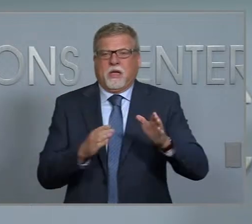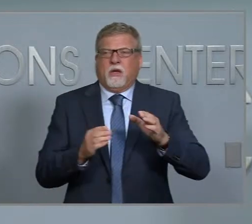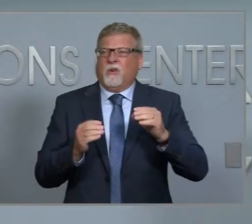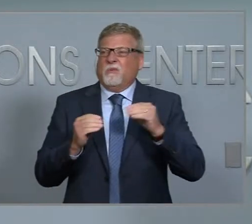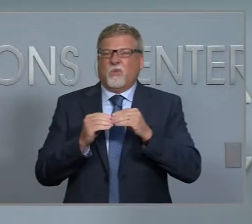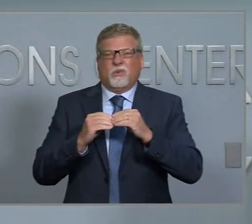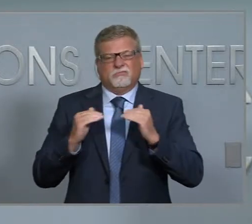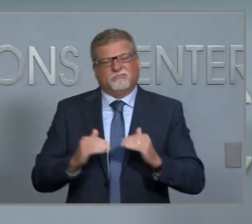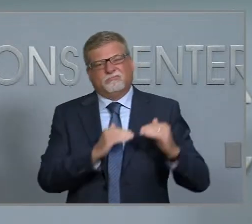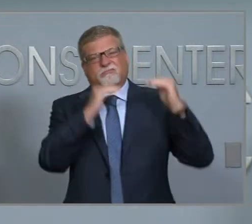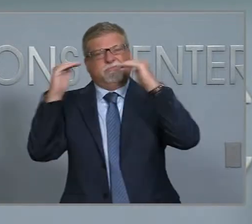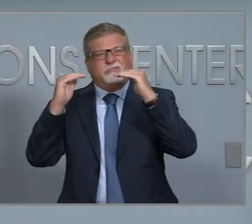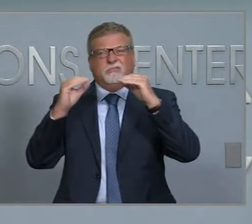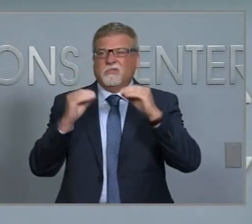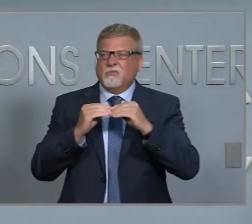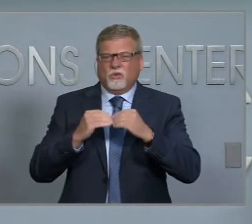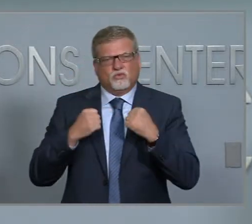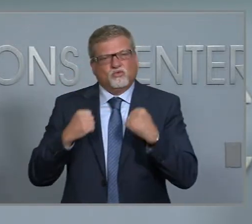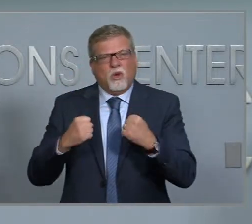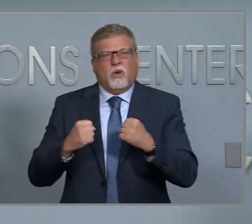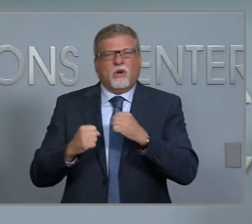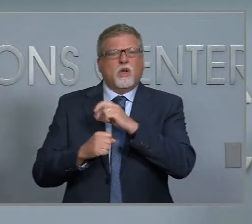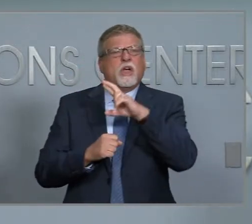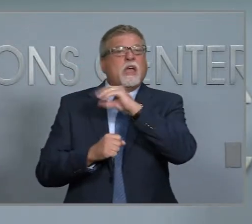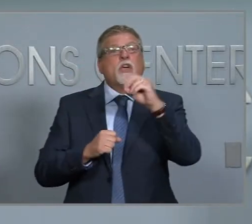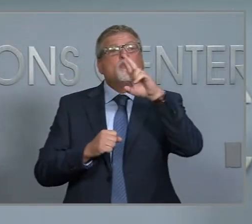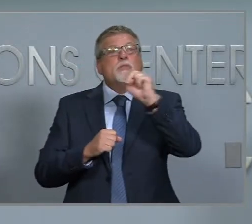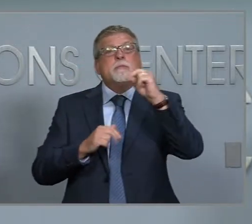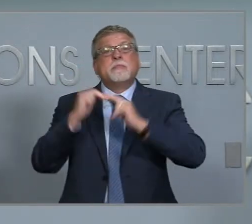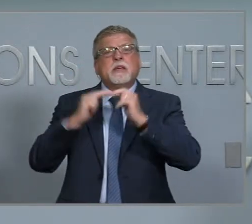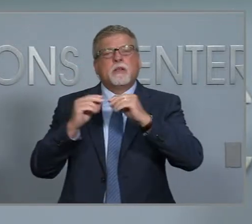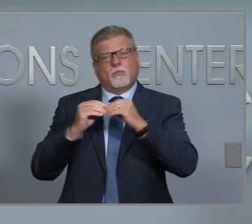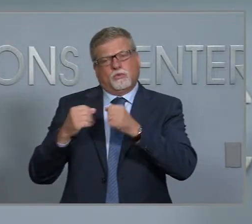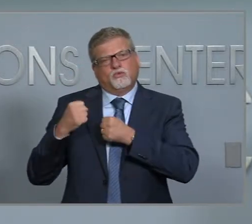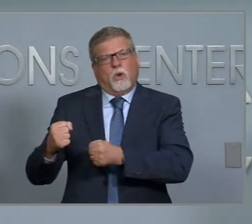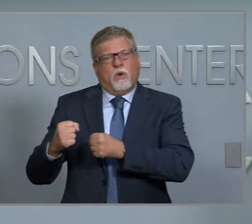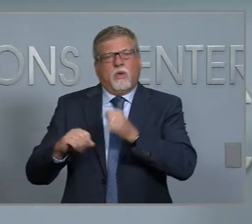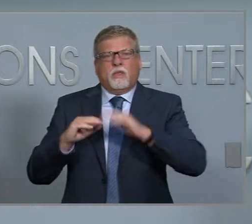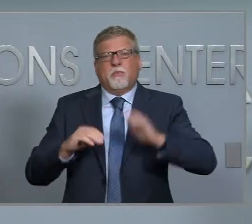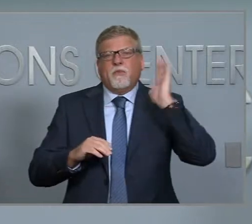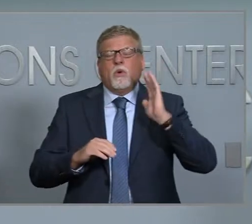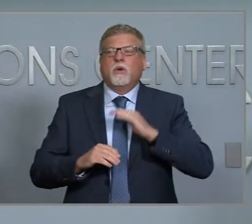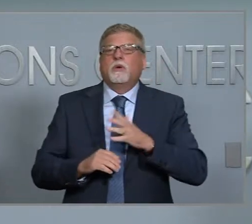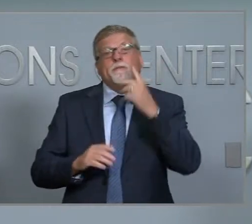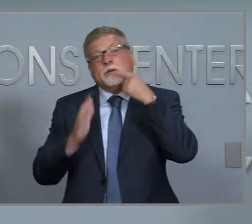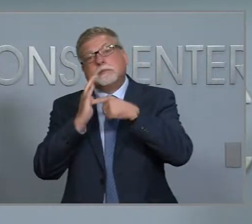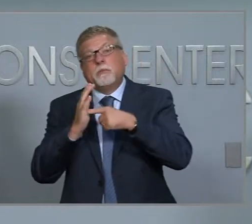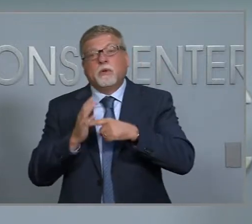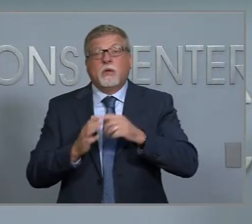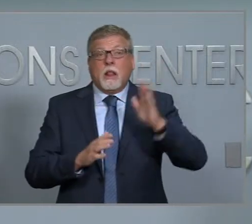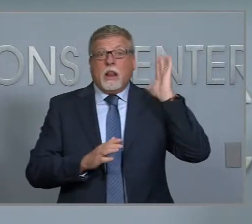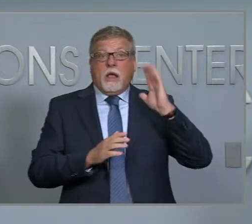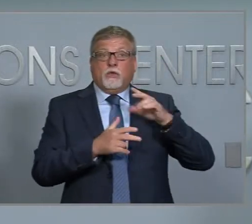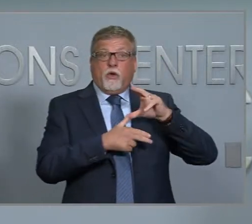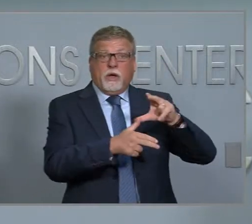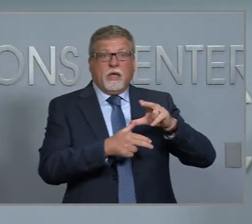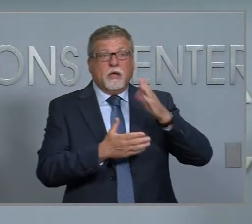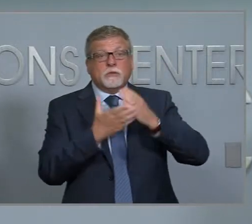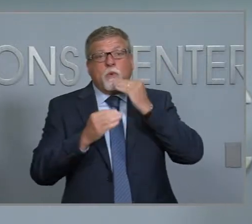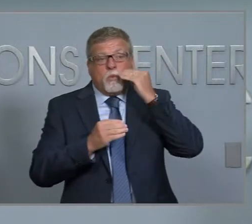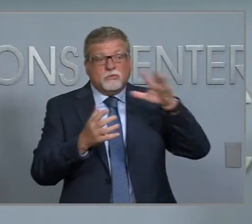Many of the homes that have been repaired and replaced are now elevated and more